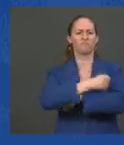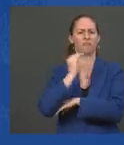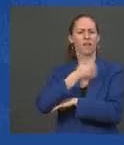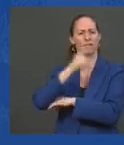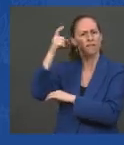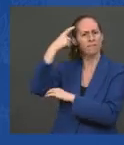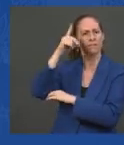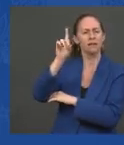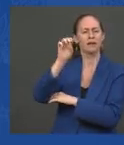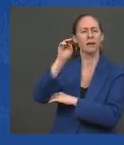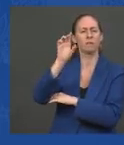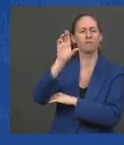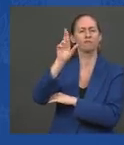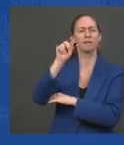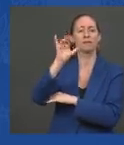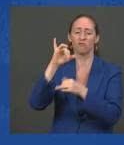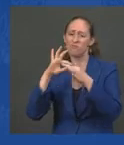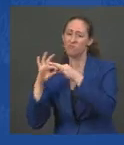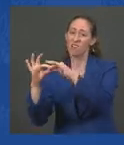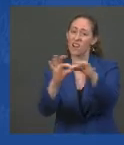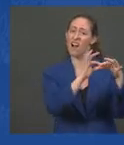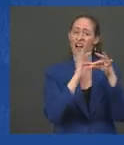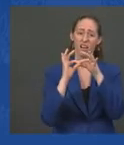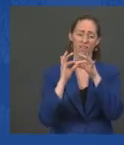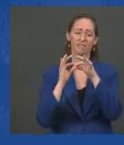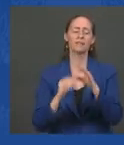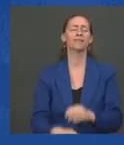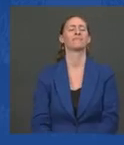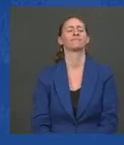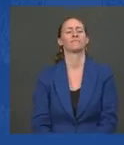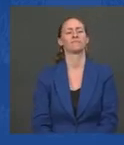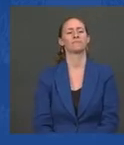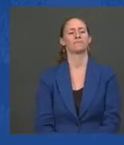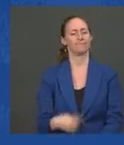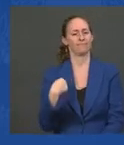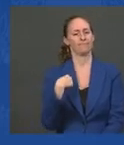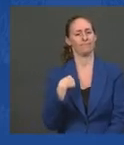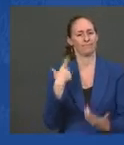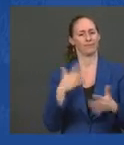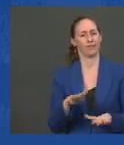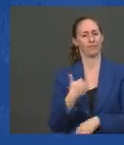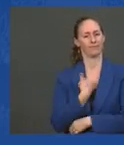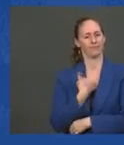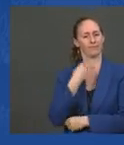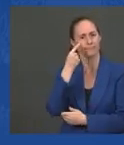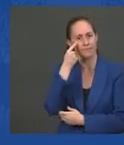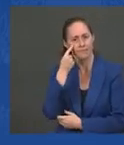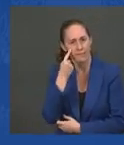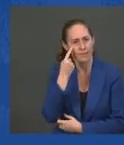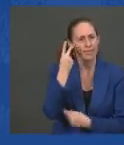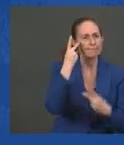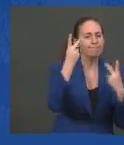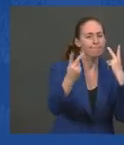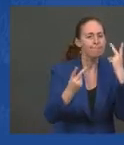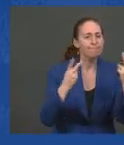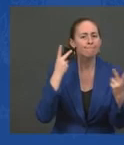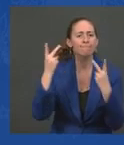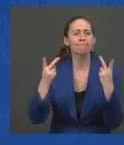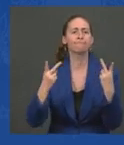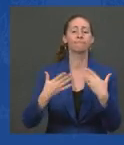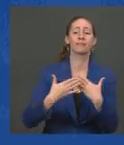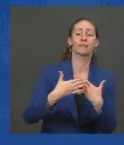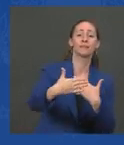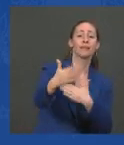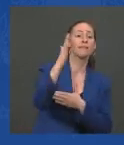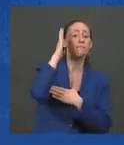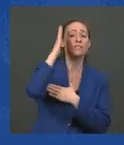then, knowing and seeing that, the path forward is clear. We must